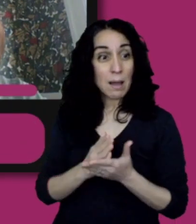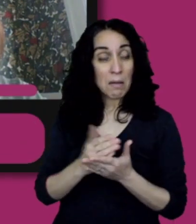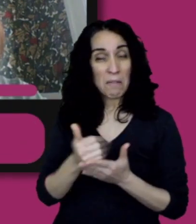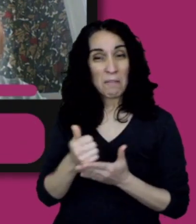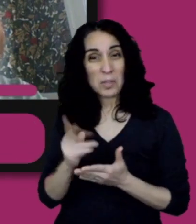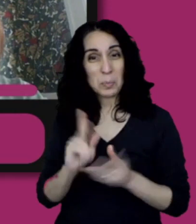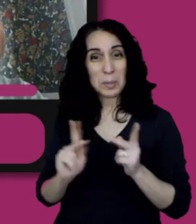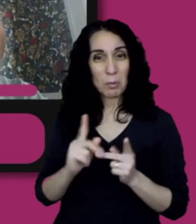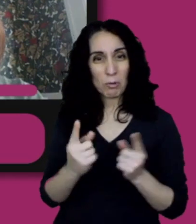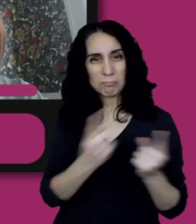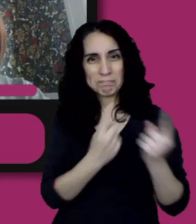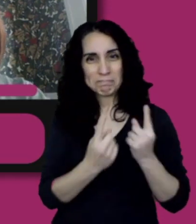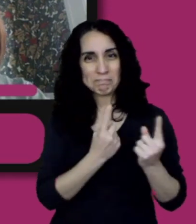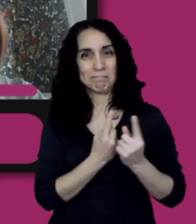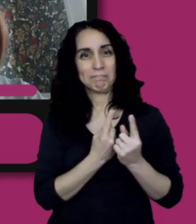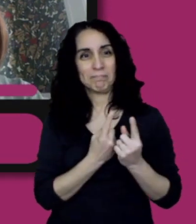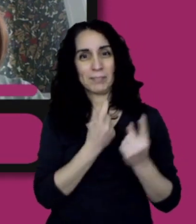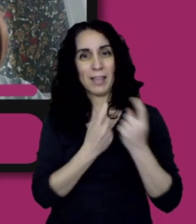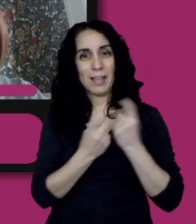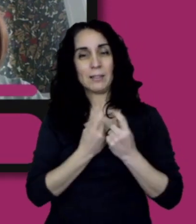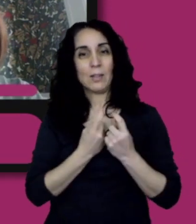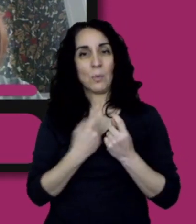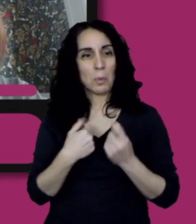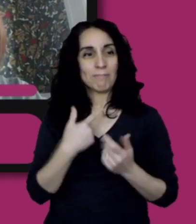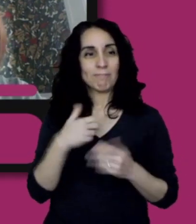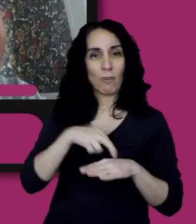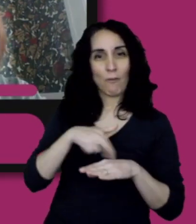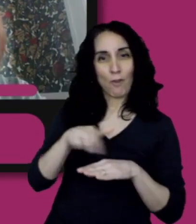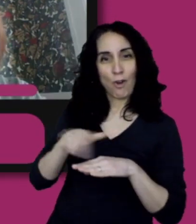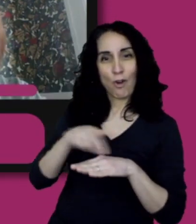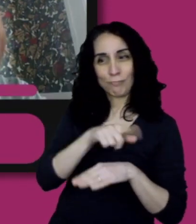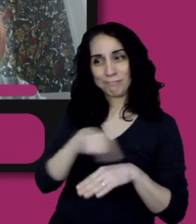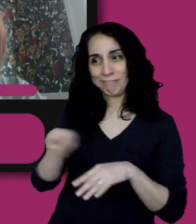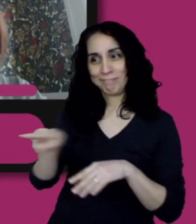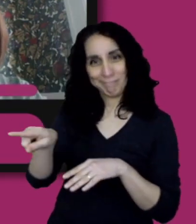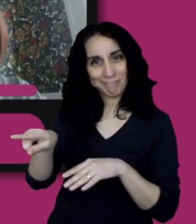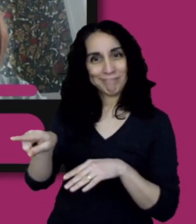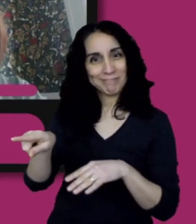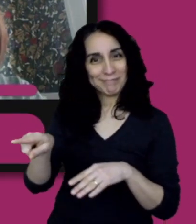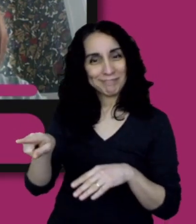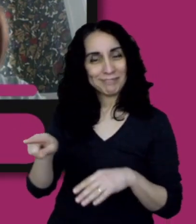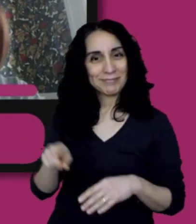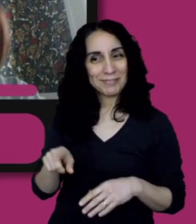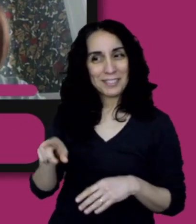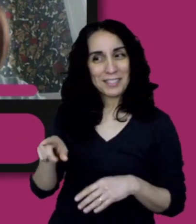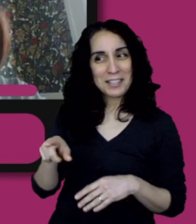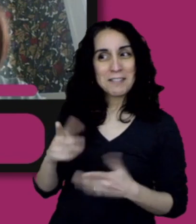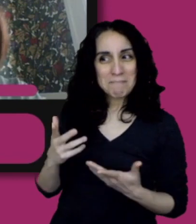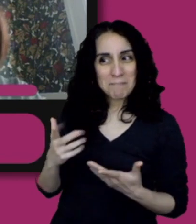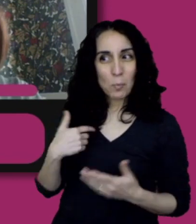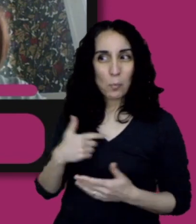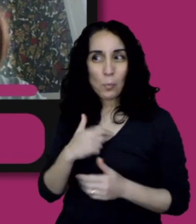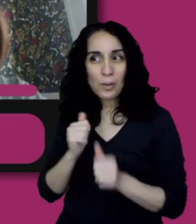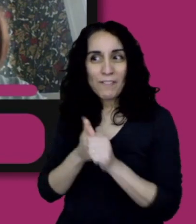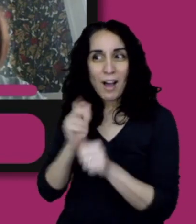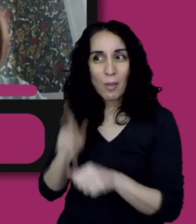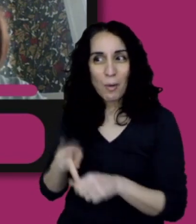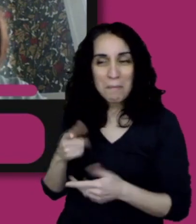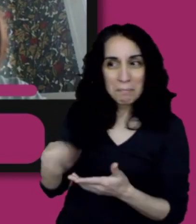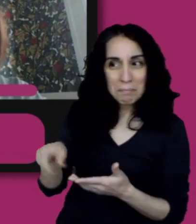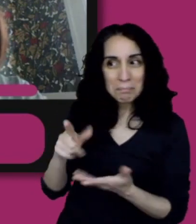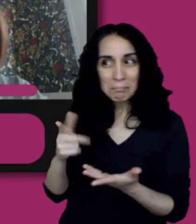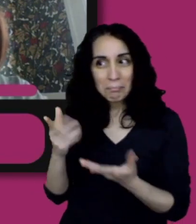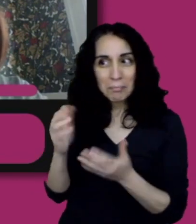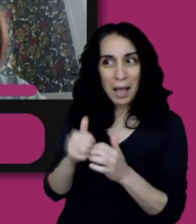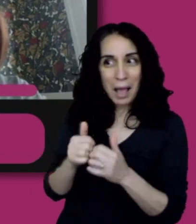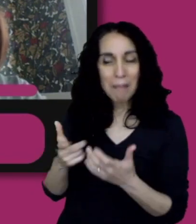had come and approached us, and we sent them to you, and we followed up with them, and they've all reported really wonderful things. So I think, and